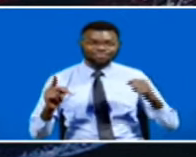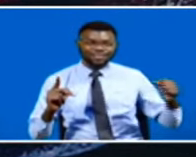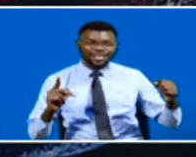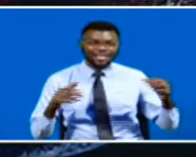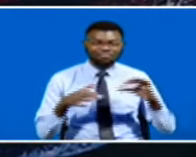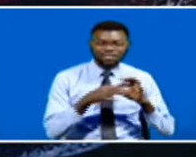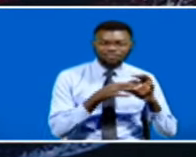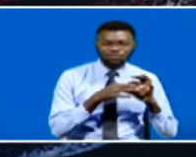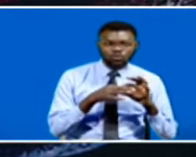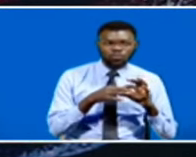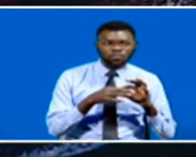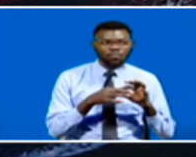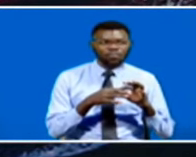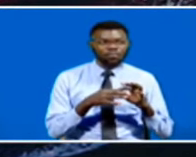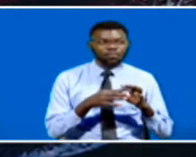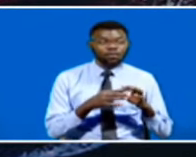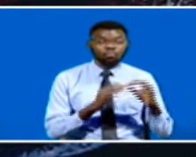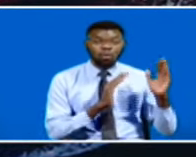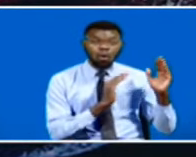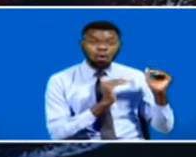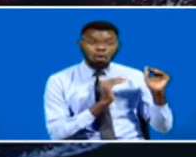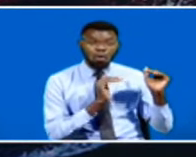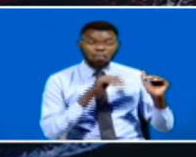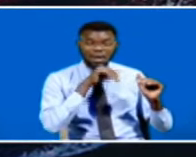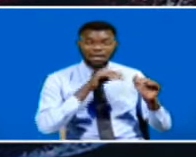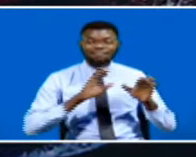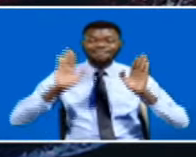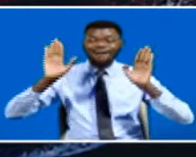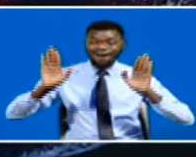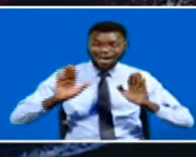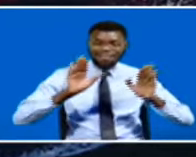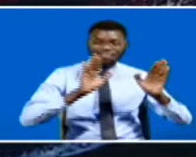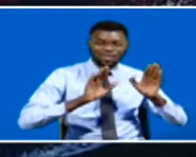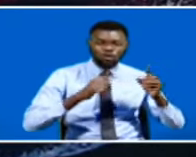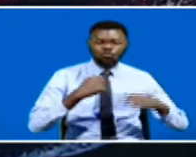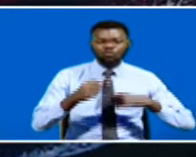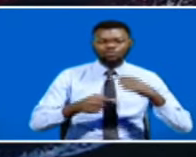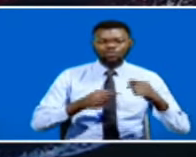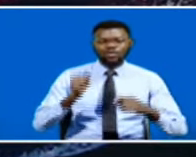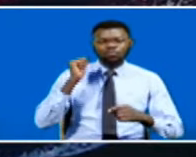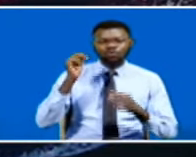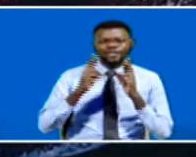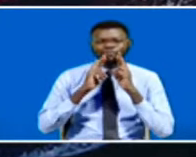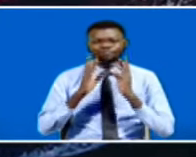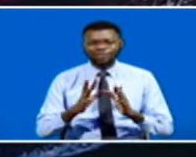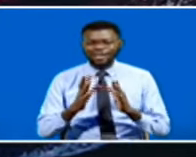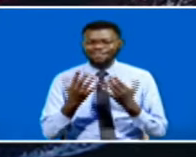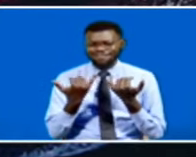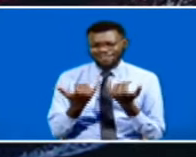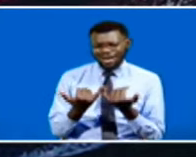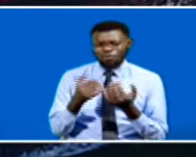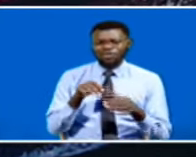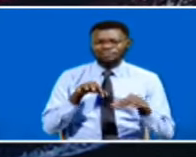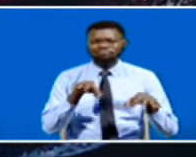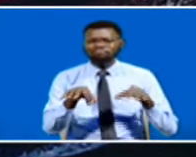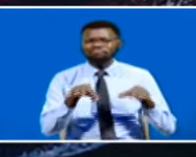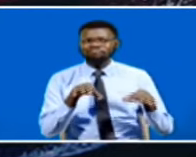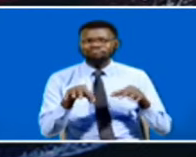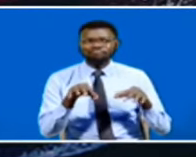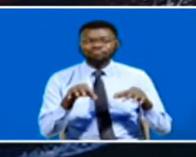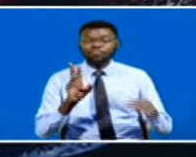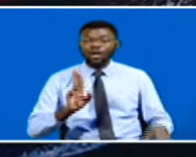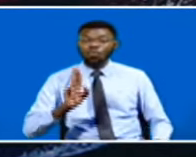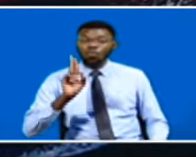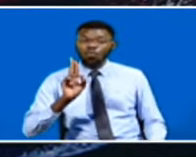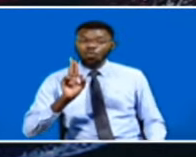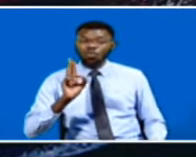side, expected to do his bidding. As KTN's political affairs reporter Emmanuel Tor now explains, retired President